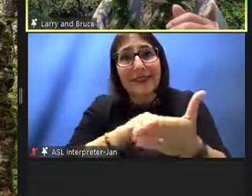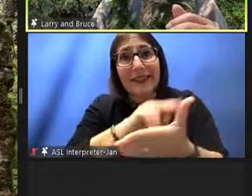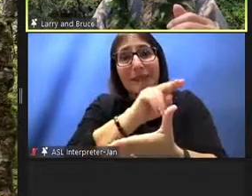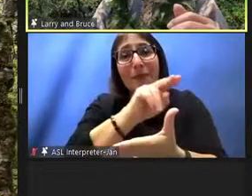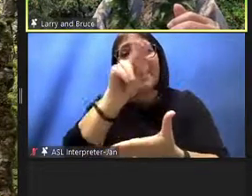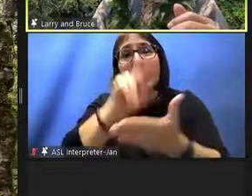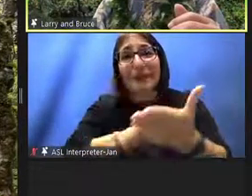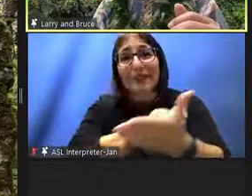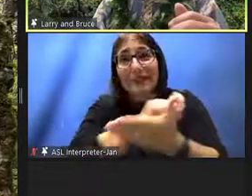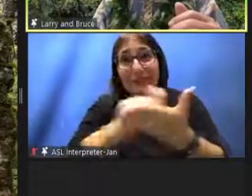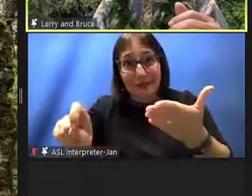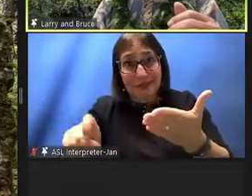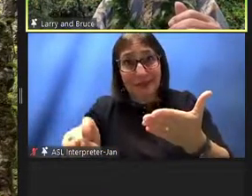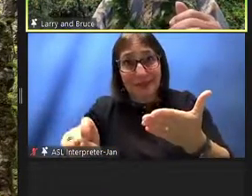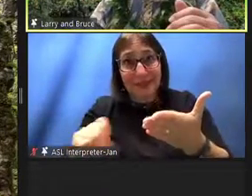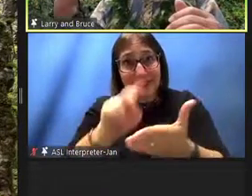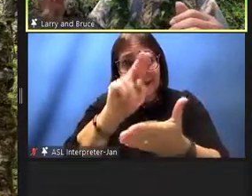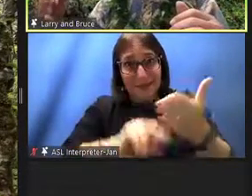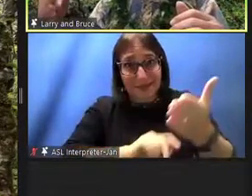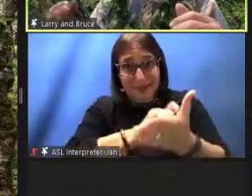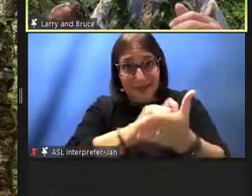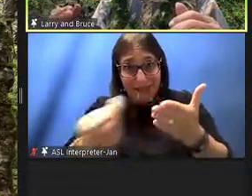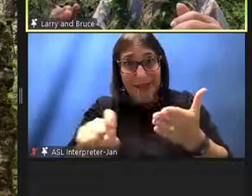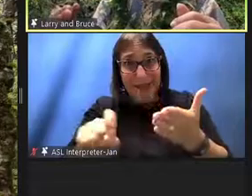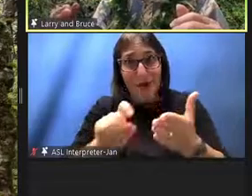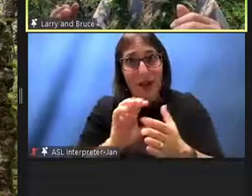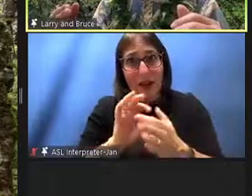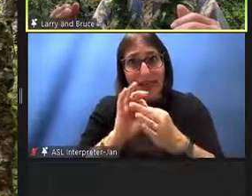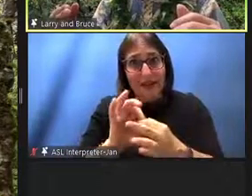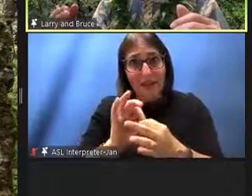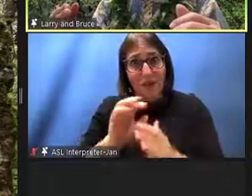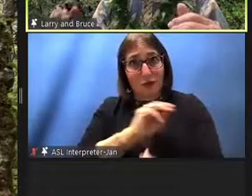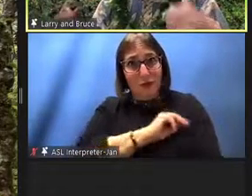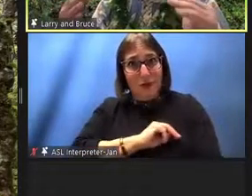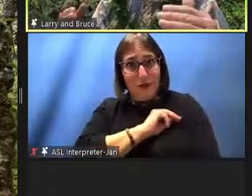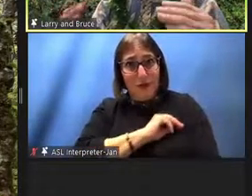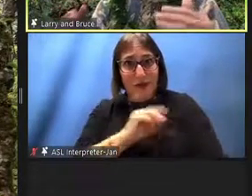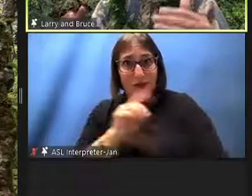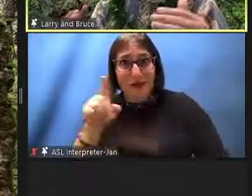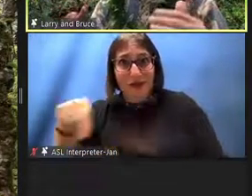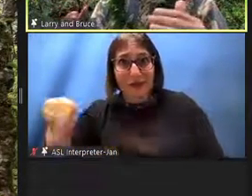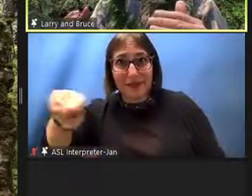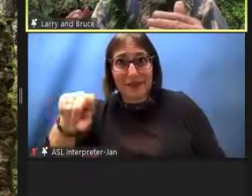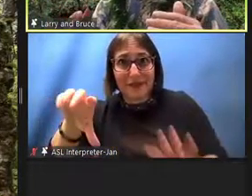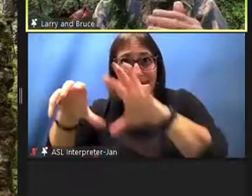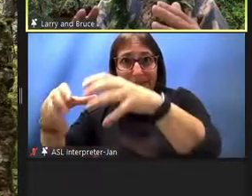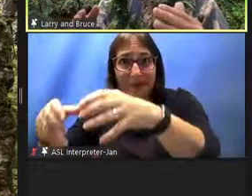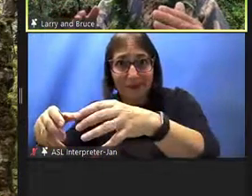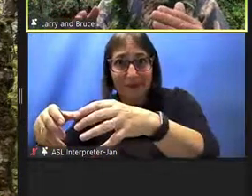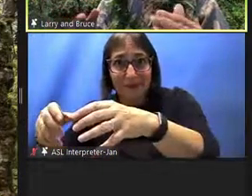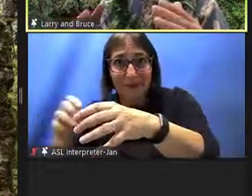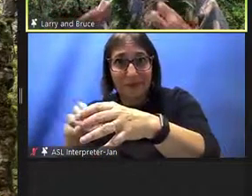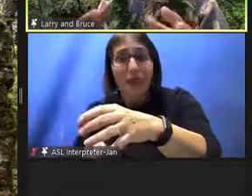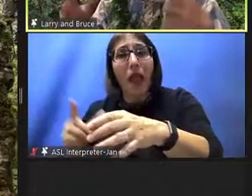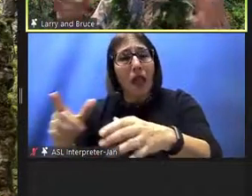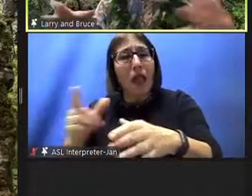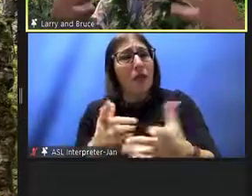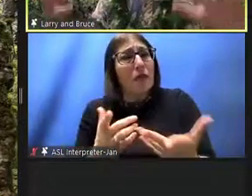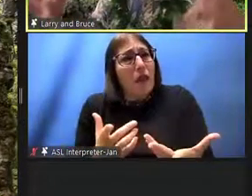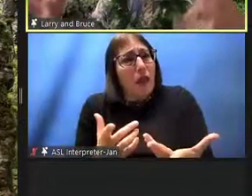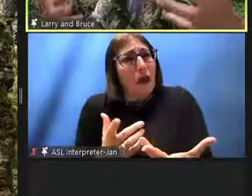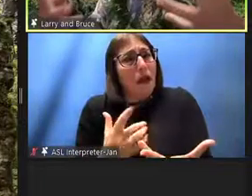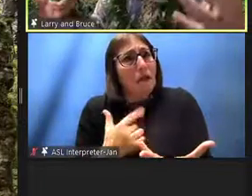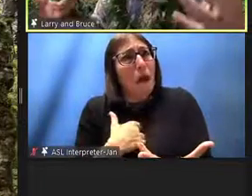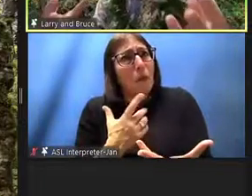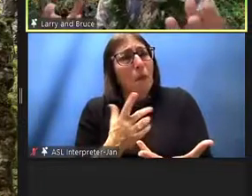to the the missionaries who really earnestly pursued it and made it